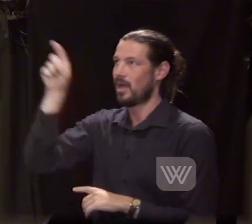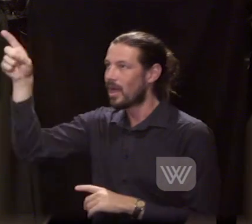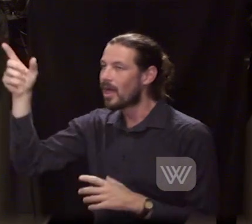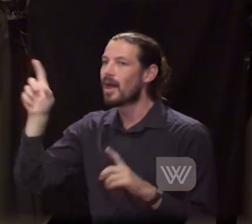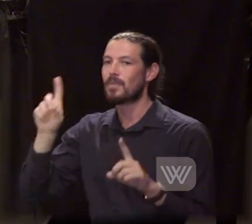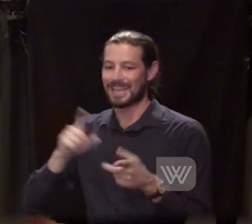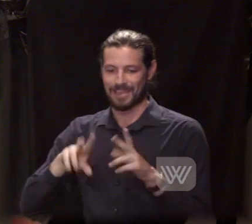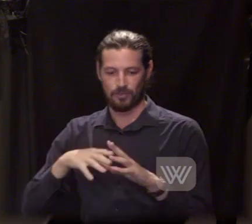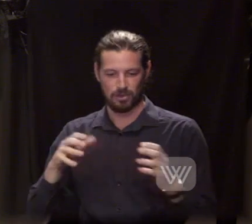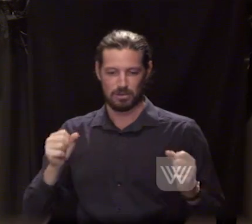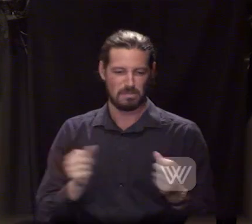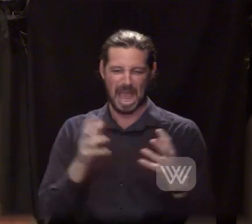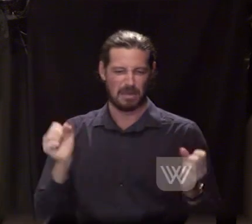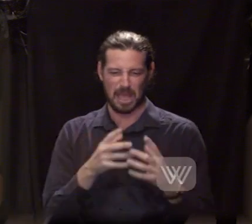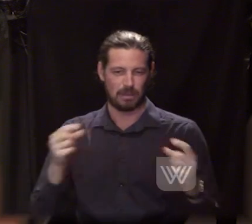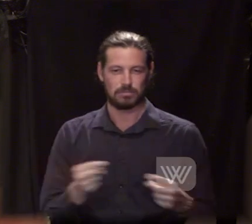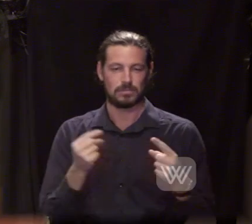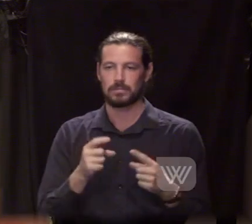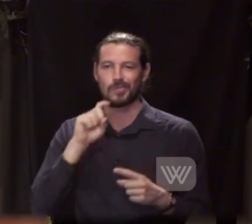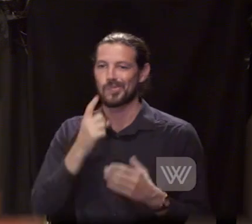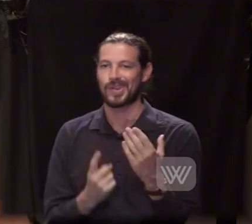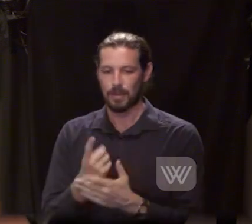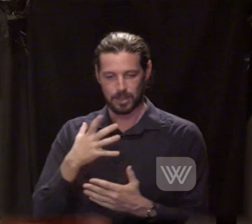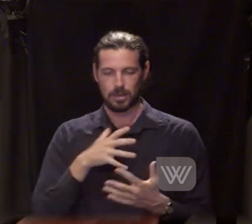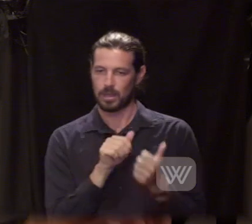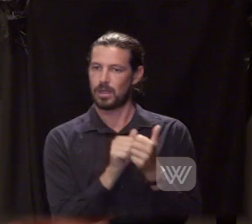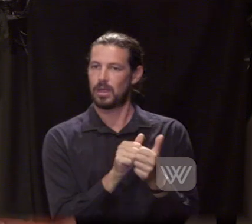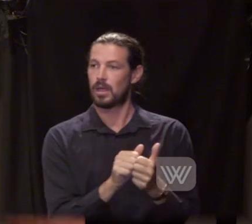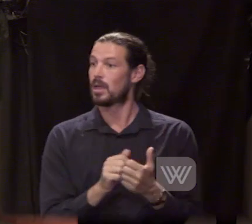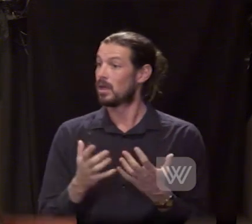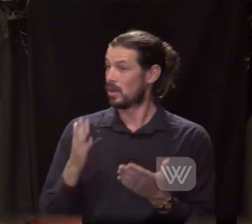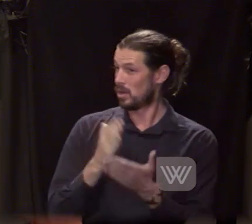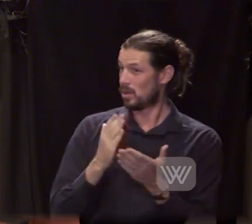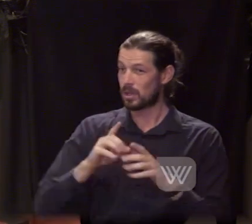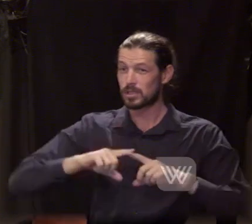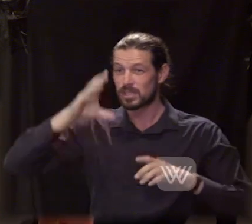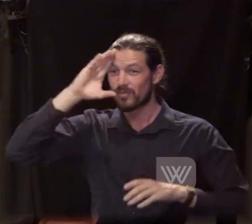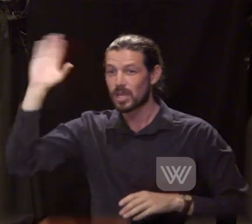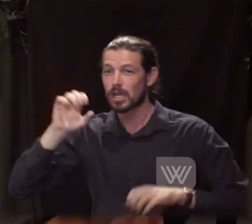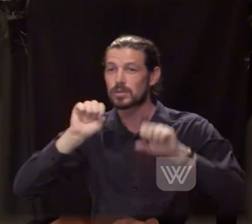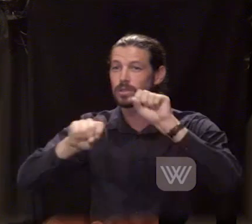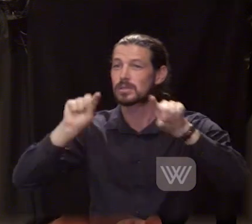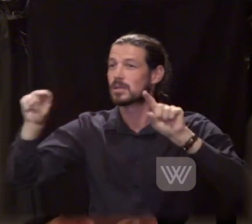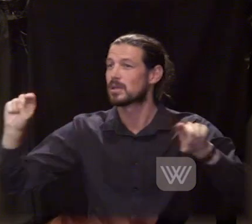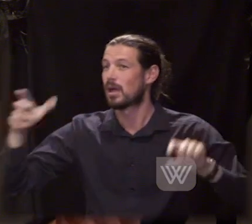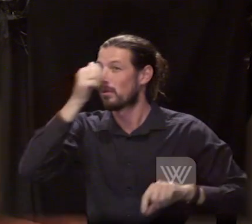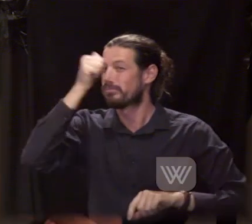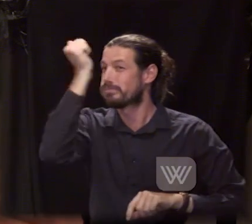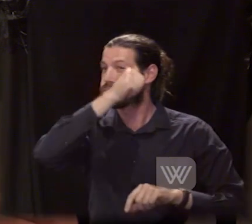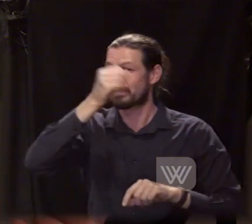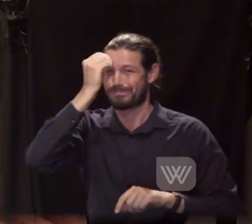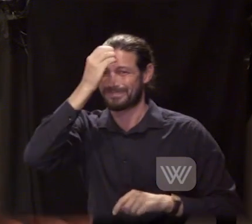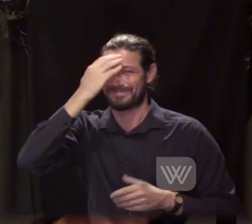together. We have so many smart people in so many different places that if we actually pooled our brain power together, we would be unstoppable.